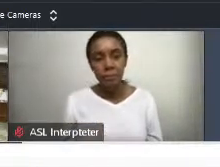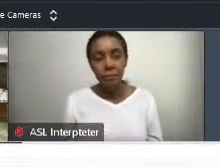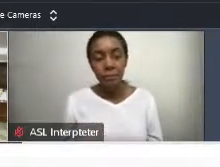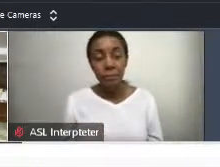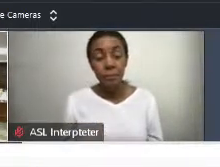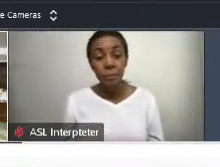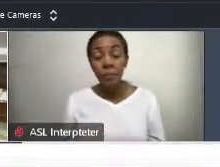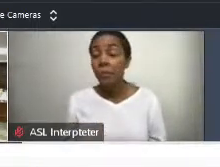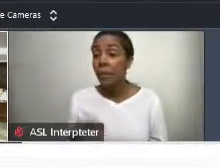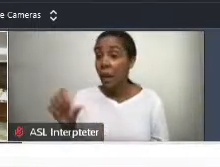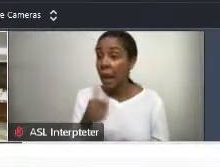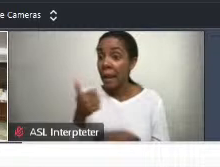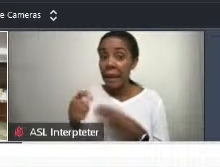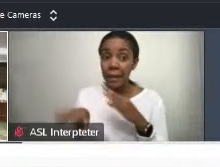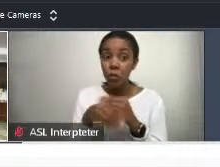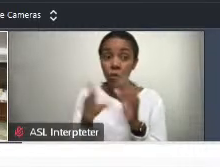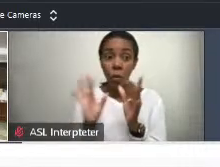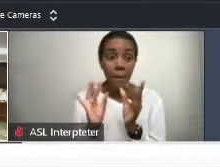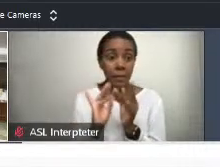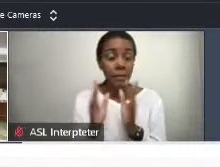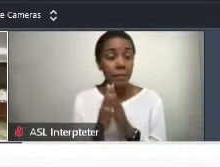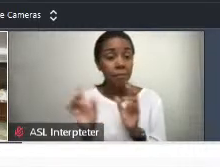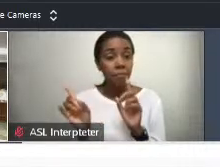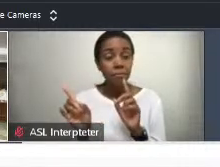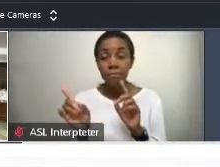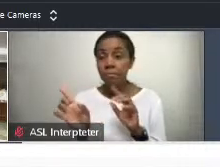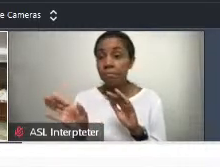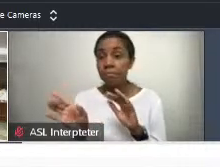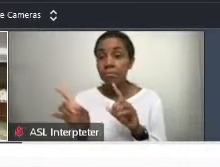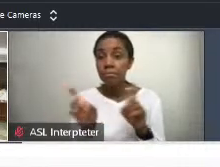Any additional comments from this body?